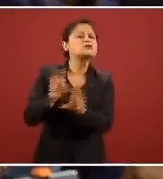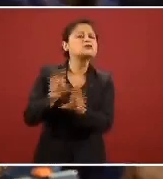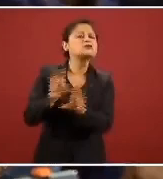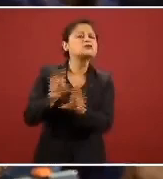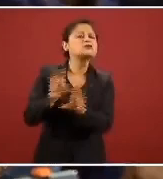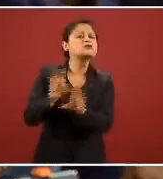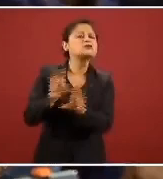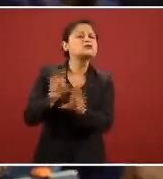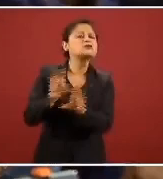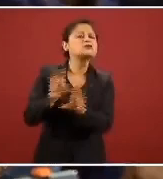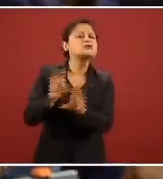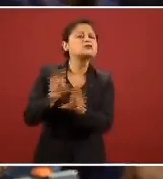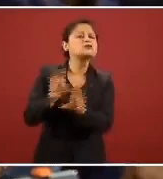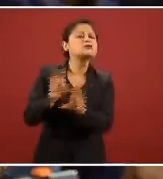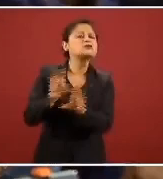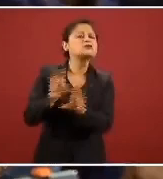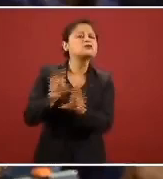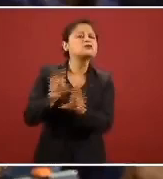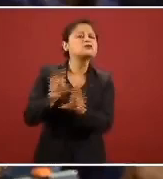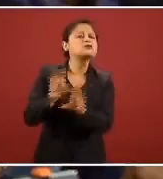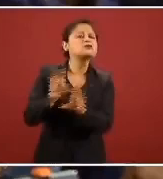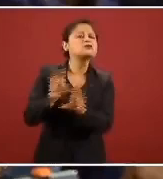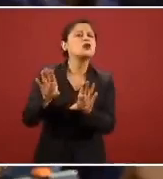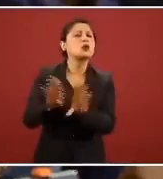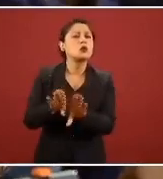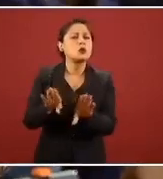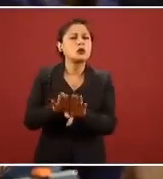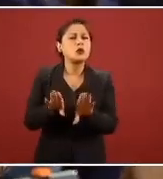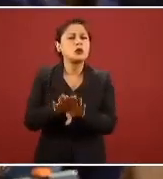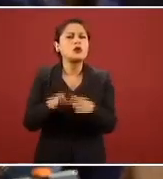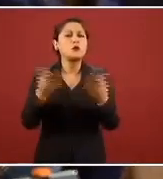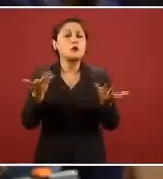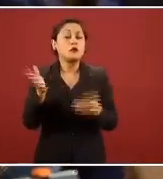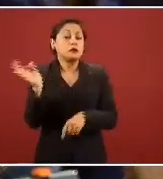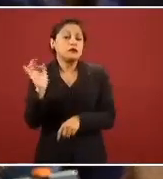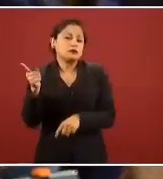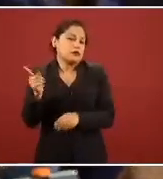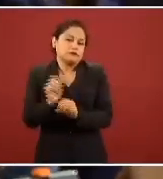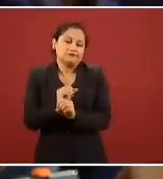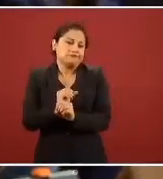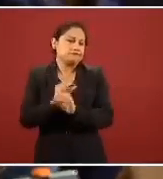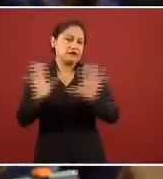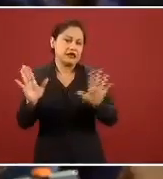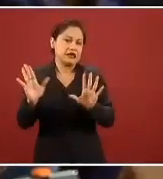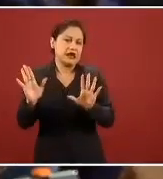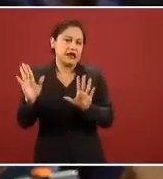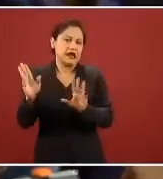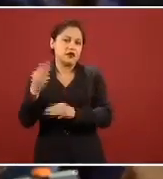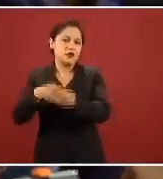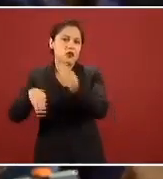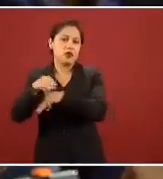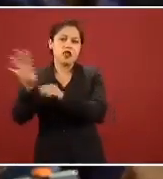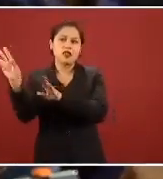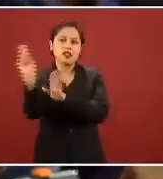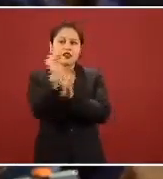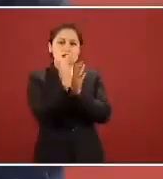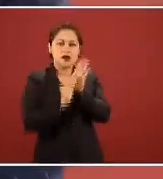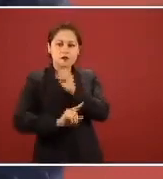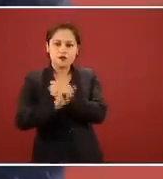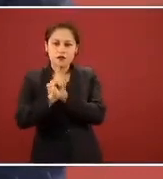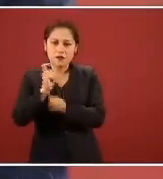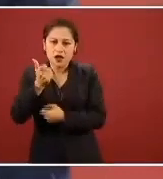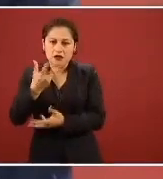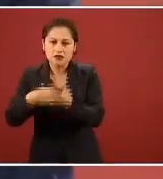what's happening with the coronavirus. Venir necesariamente del coronavirus económico. Gracias por su respuesta.